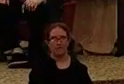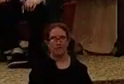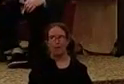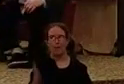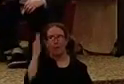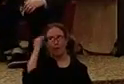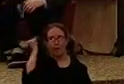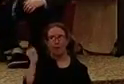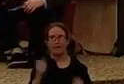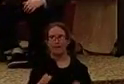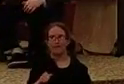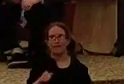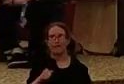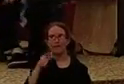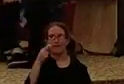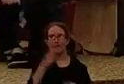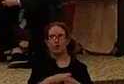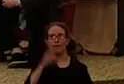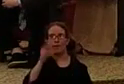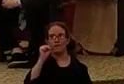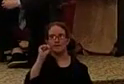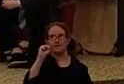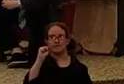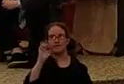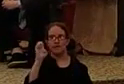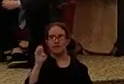That's why I can call Sister Elizabeth, Sister Elizabeth.